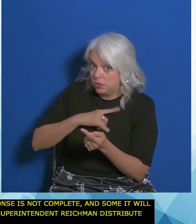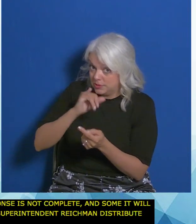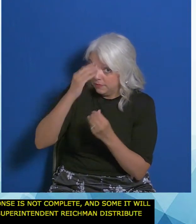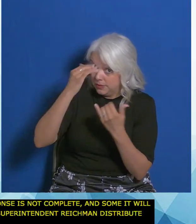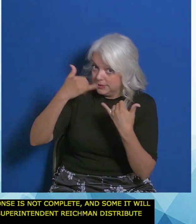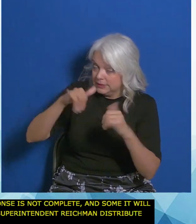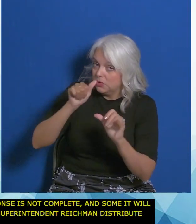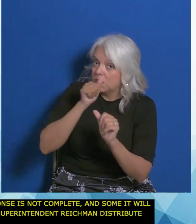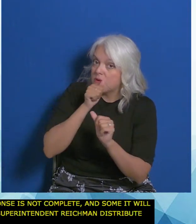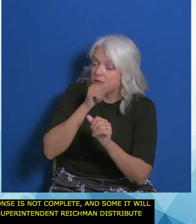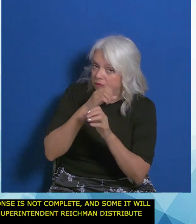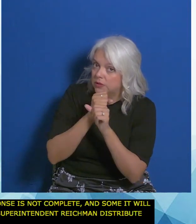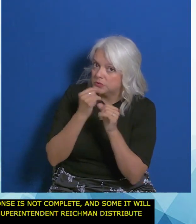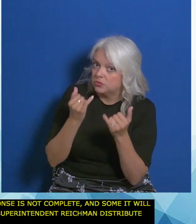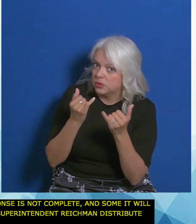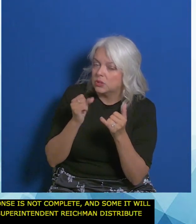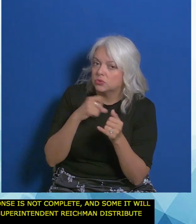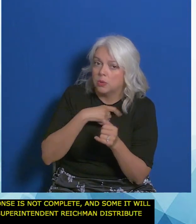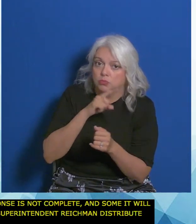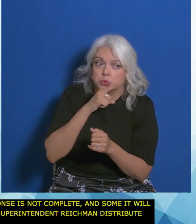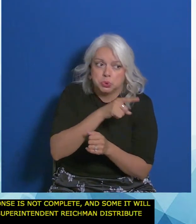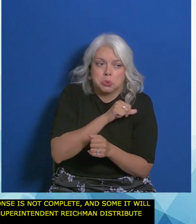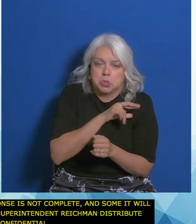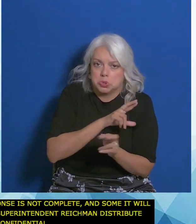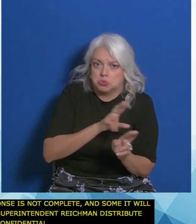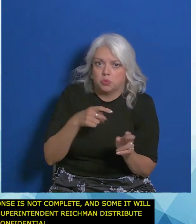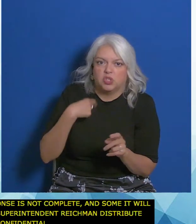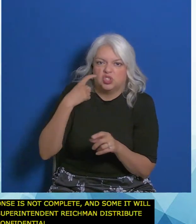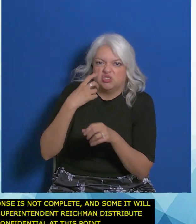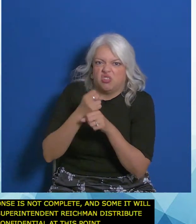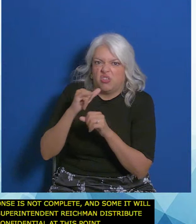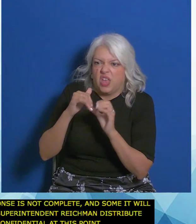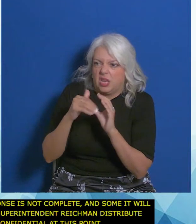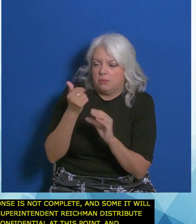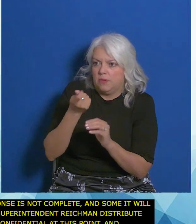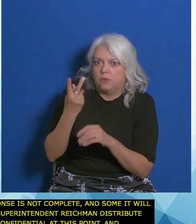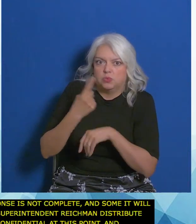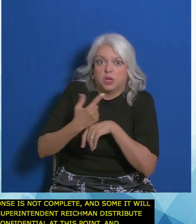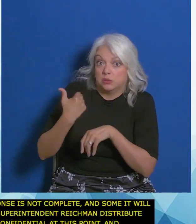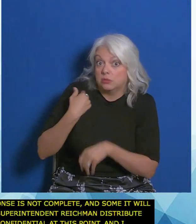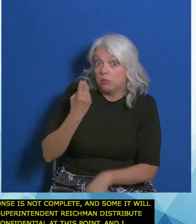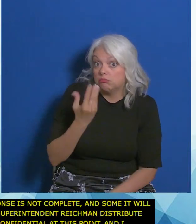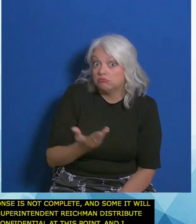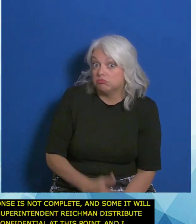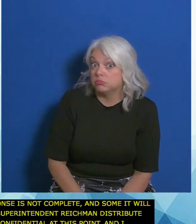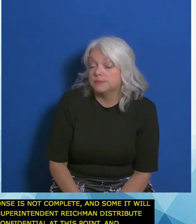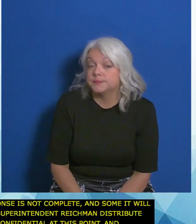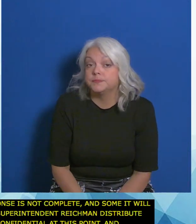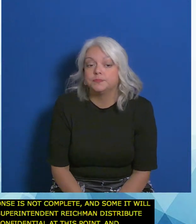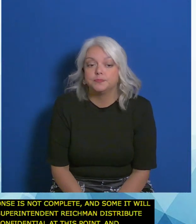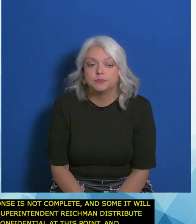so I'm sure she is ready to do that. We just got that email a few days ago.